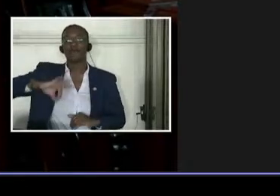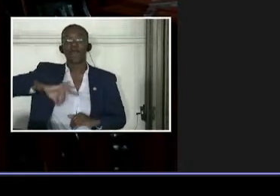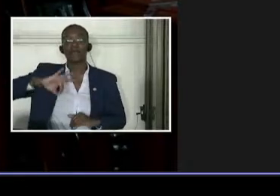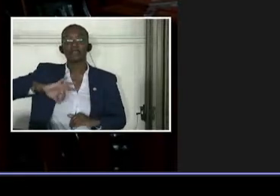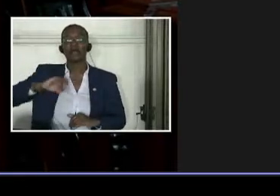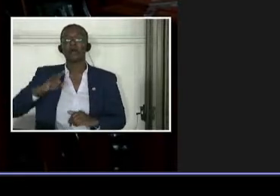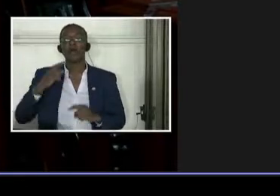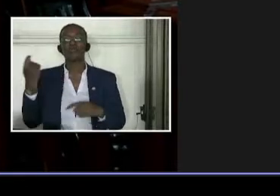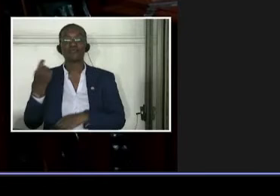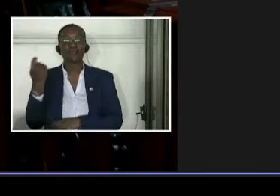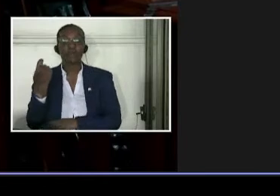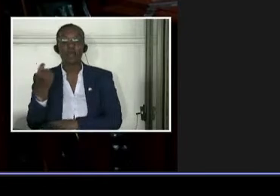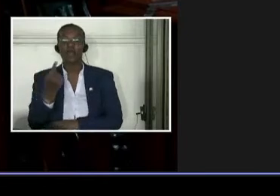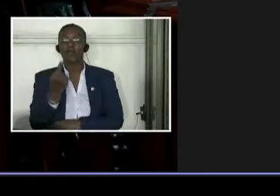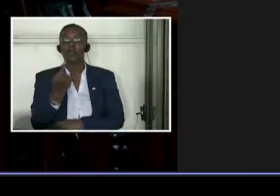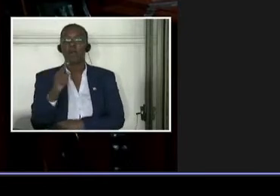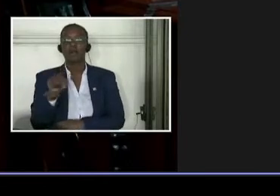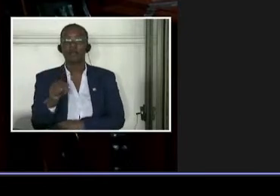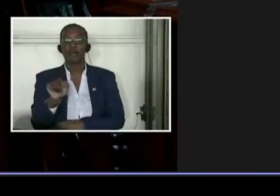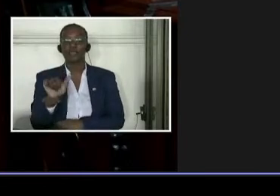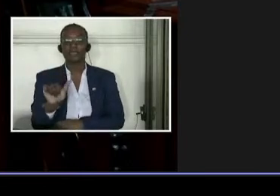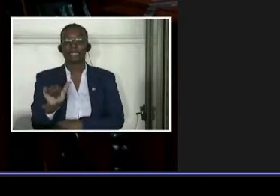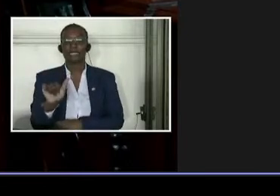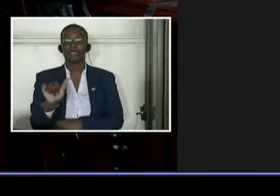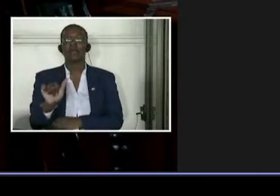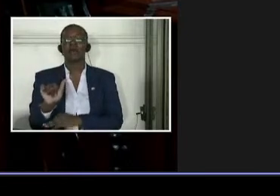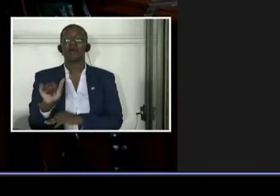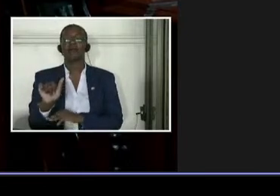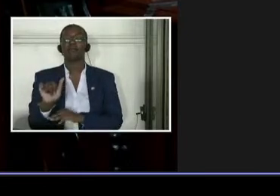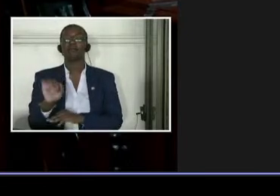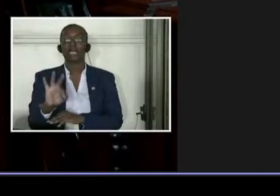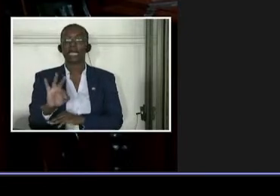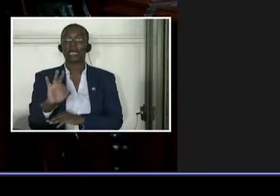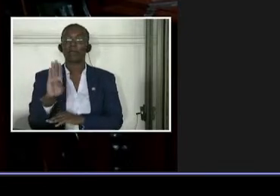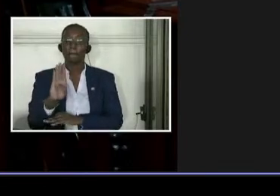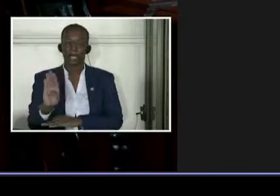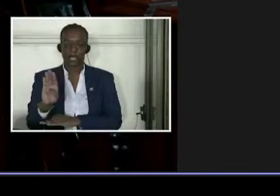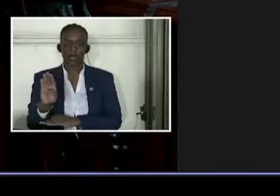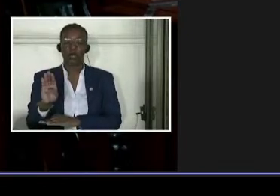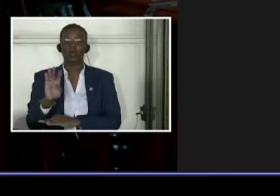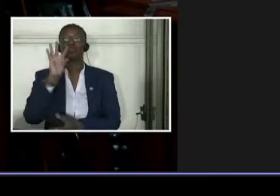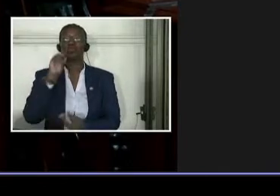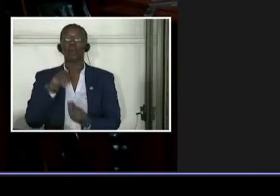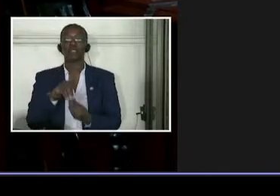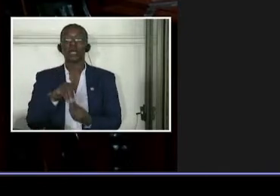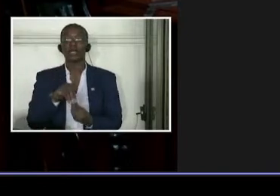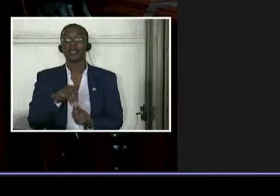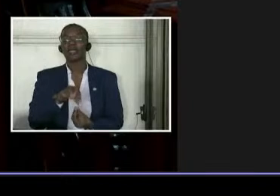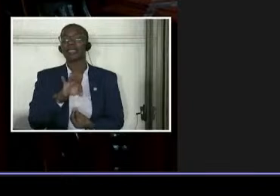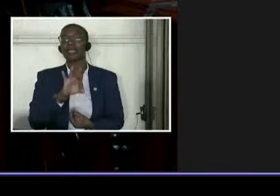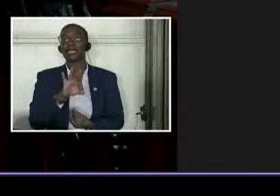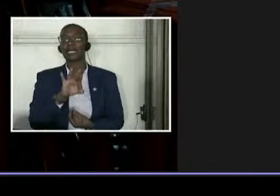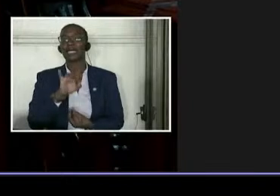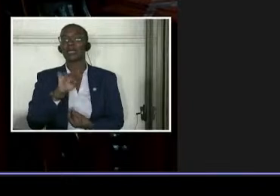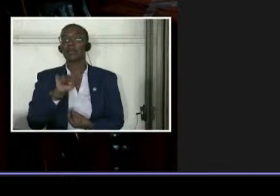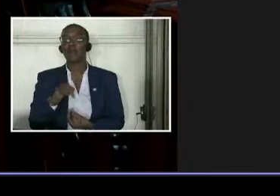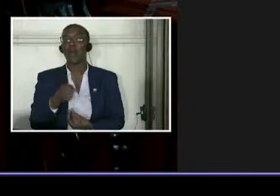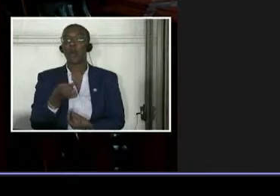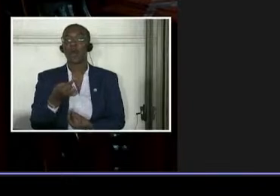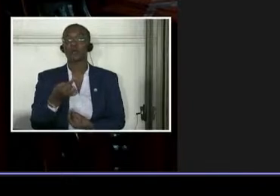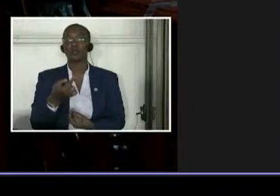million. On rural, it's 1.693 billion rands, which in total gives us